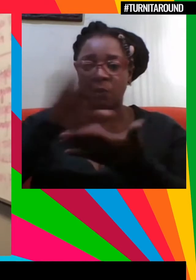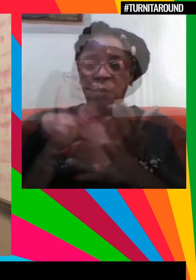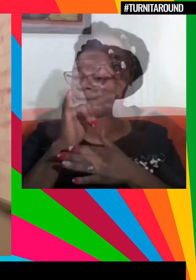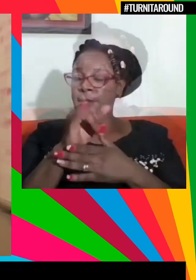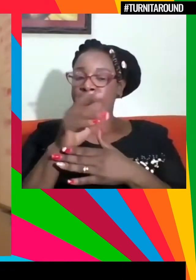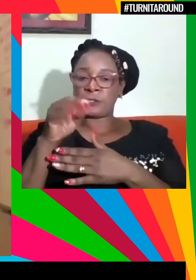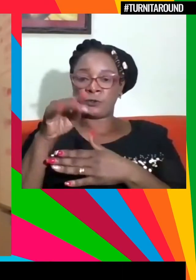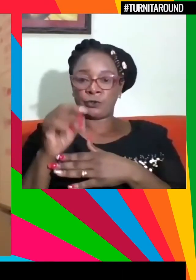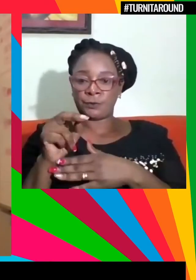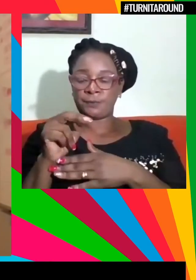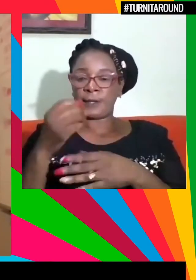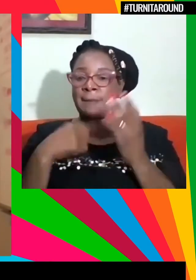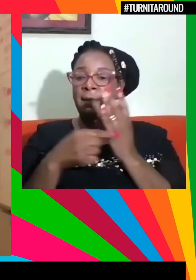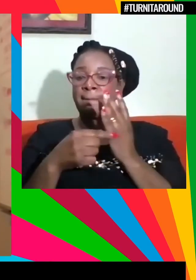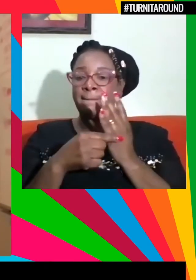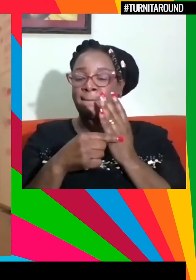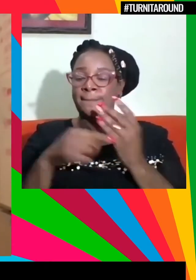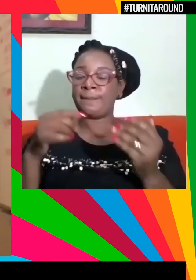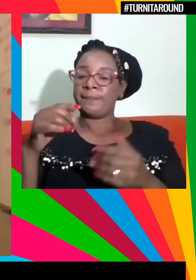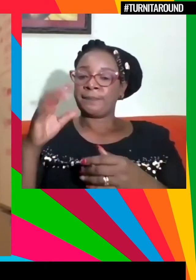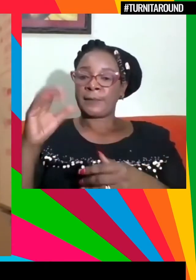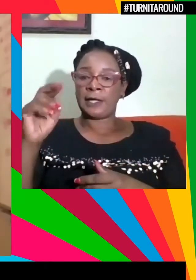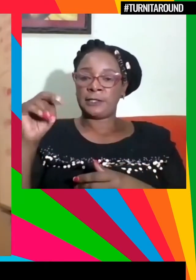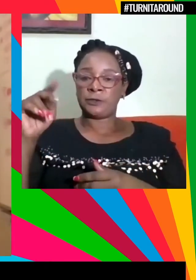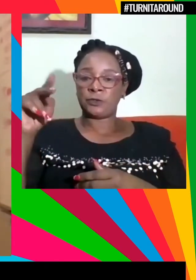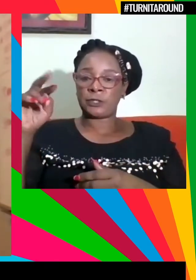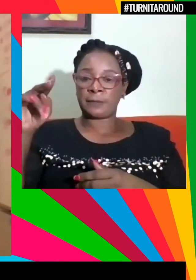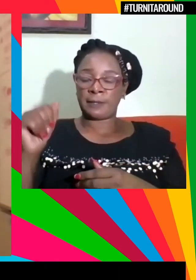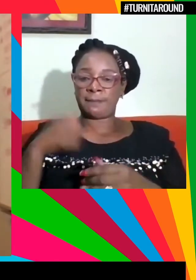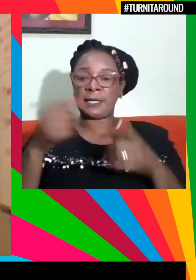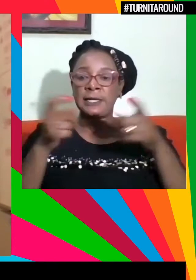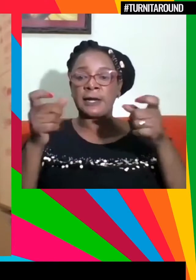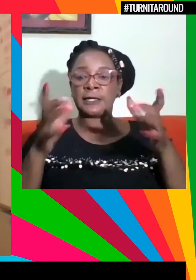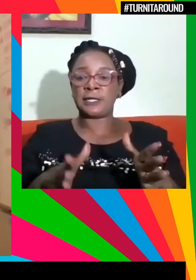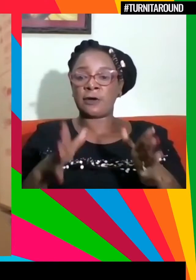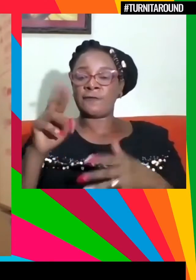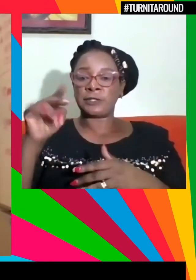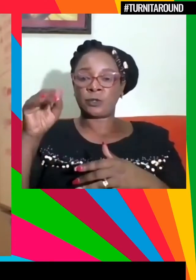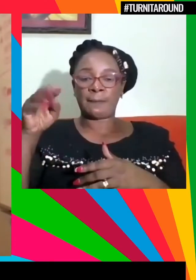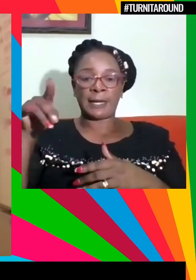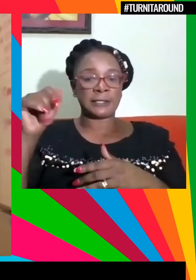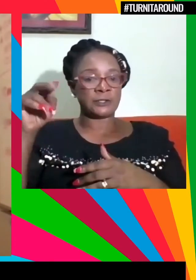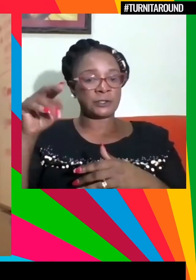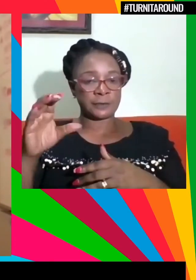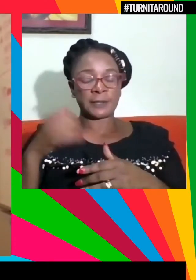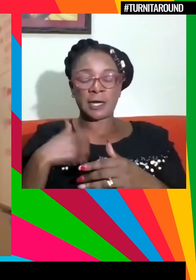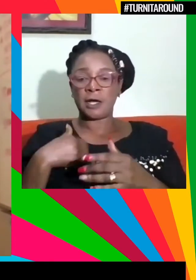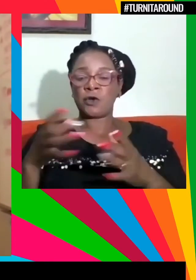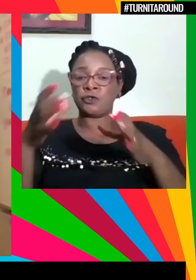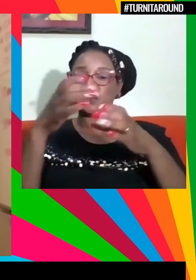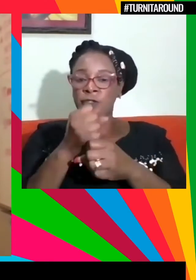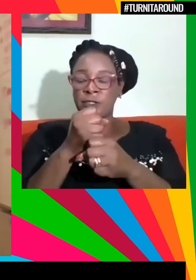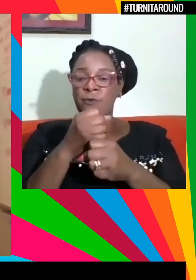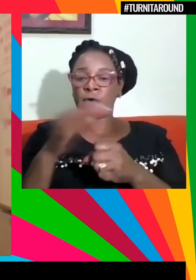makers. My name is Kendall Starkman, and I am the director of NextWave Plastics, a consortium of